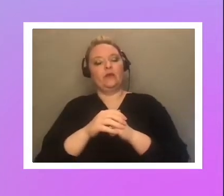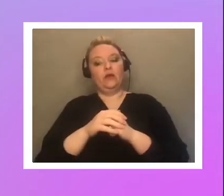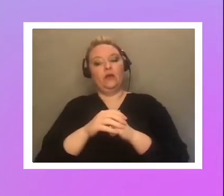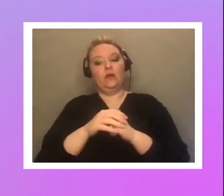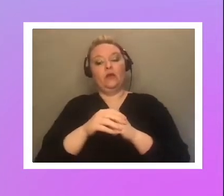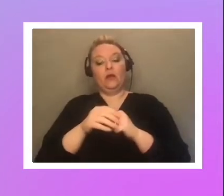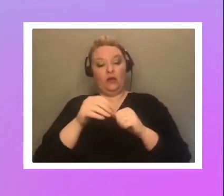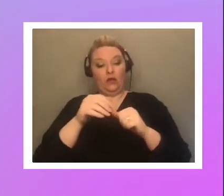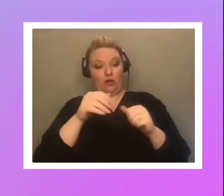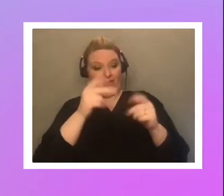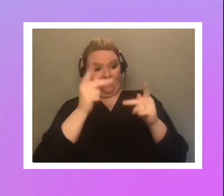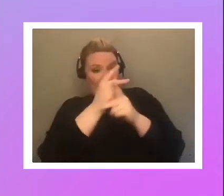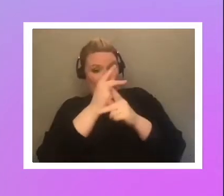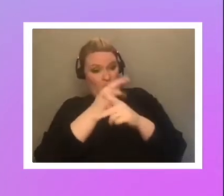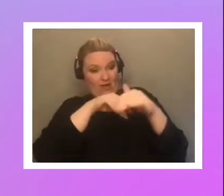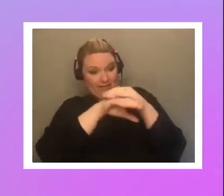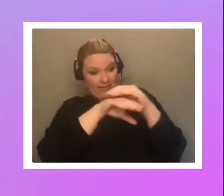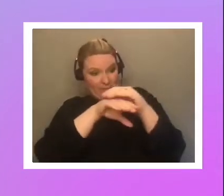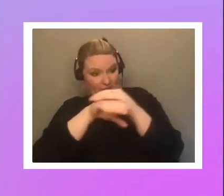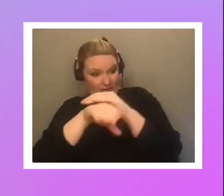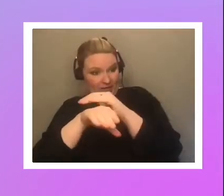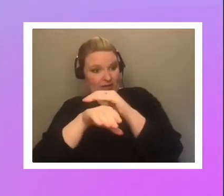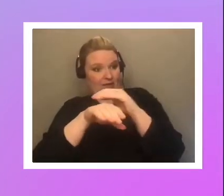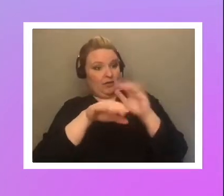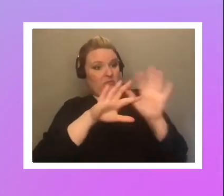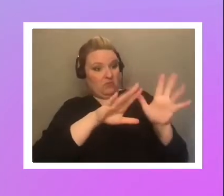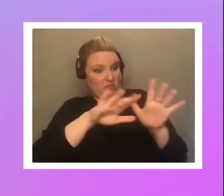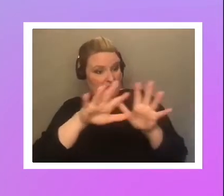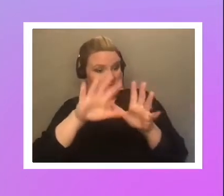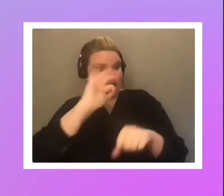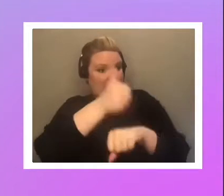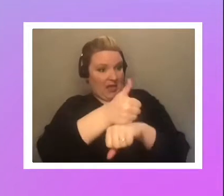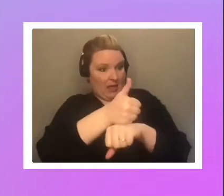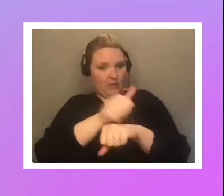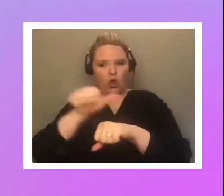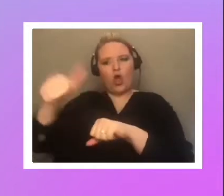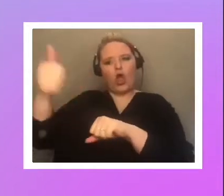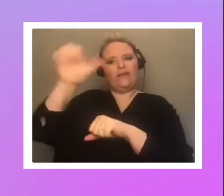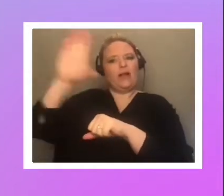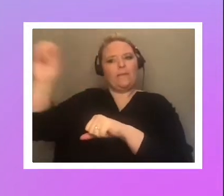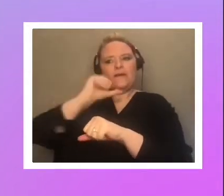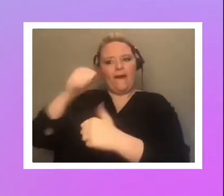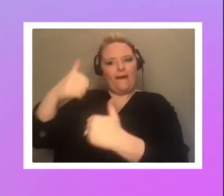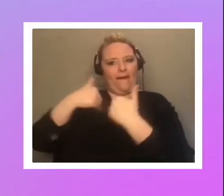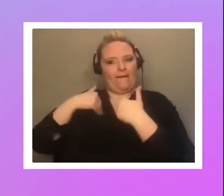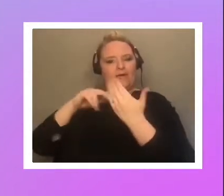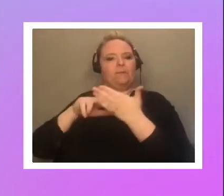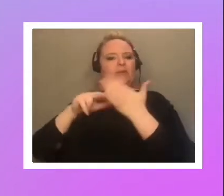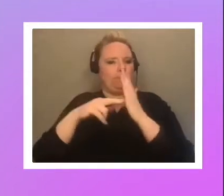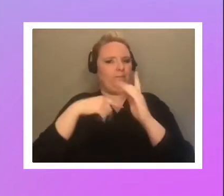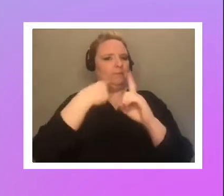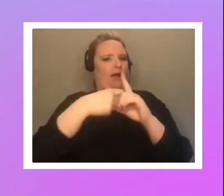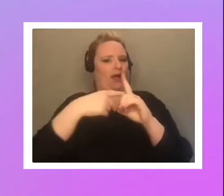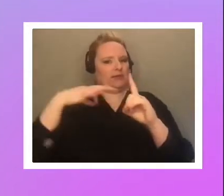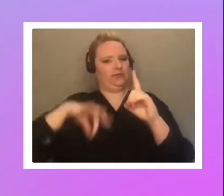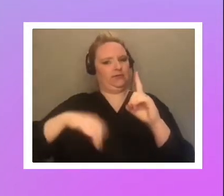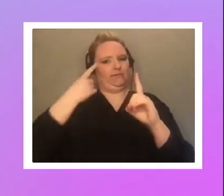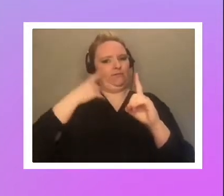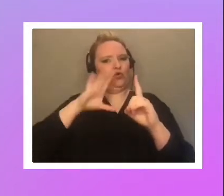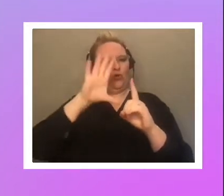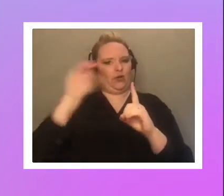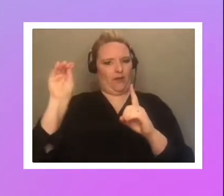can do. It's going to set you apart from the competition. So that's a plus there for your